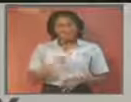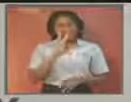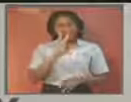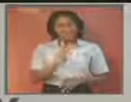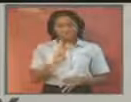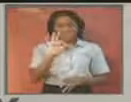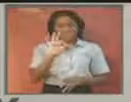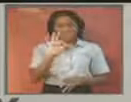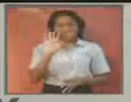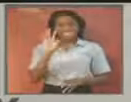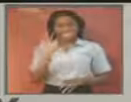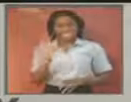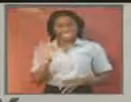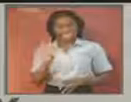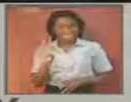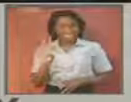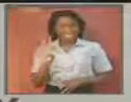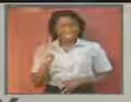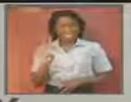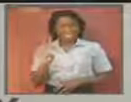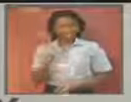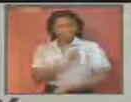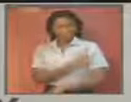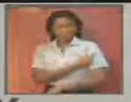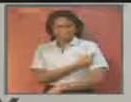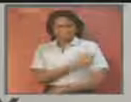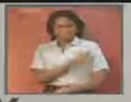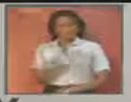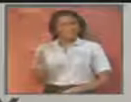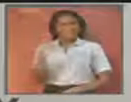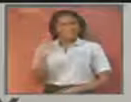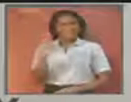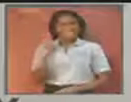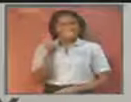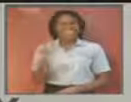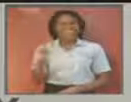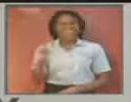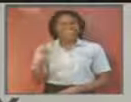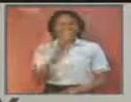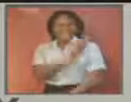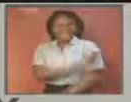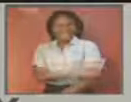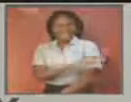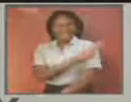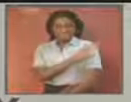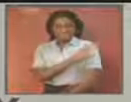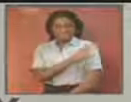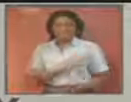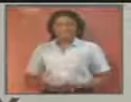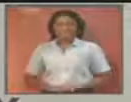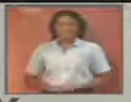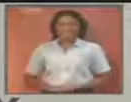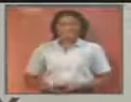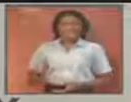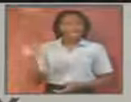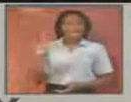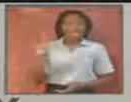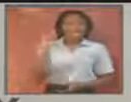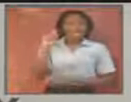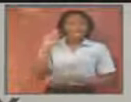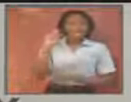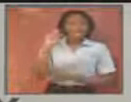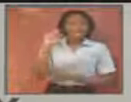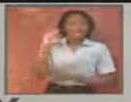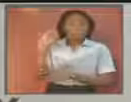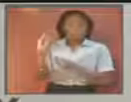2,296 at the Sangre Grande Health Center, Enhanced Health Center. At the Toko Health Center,